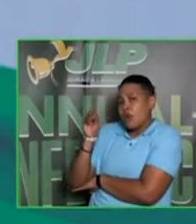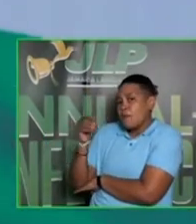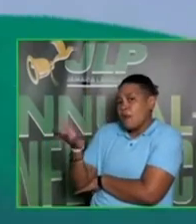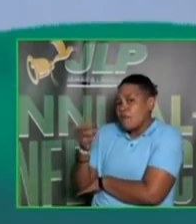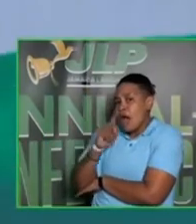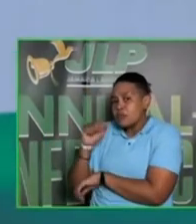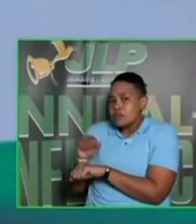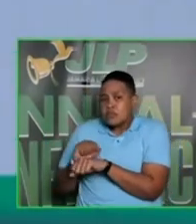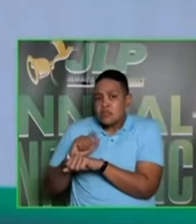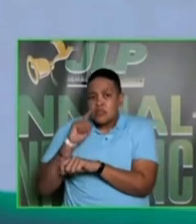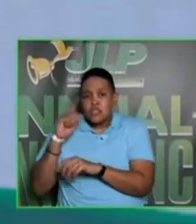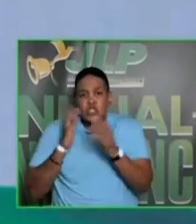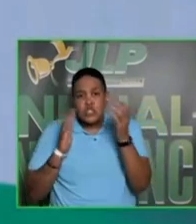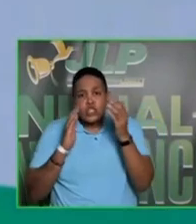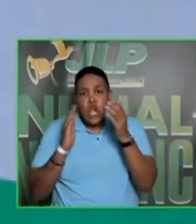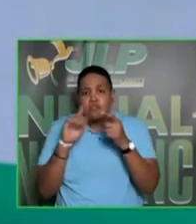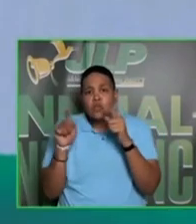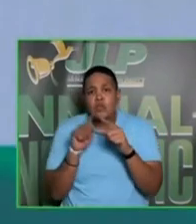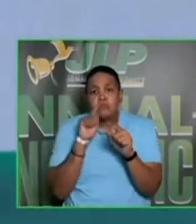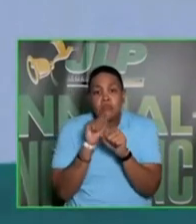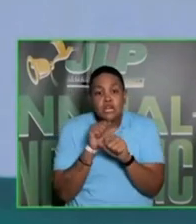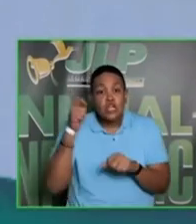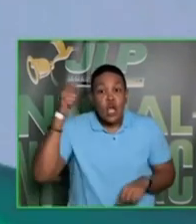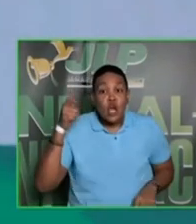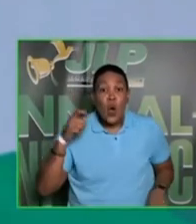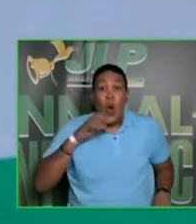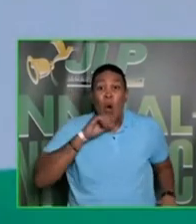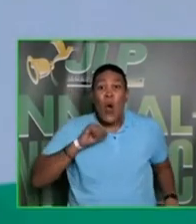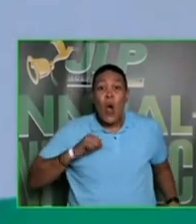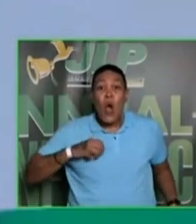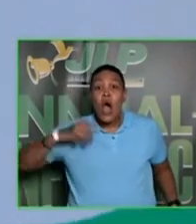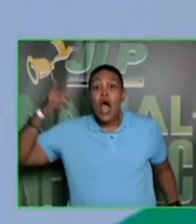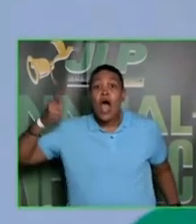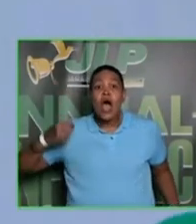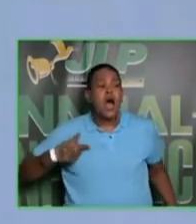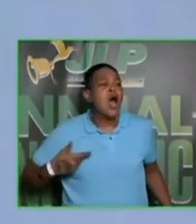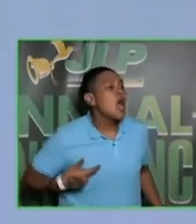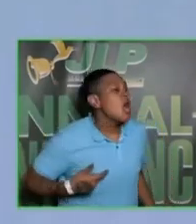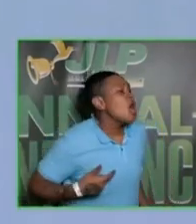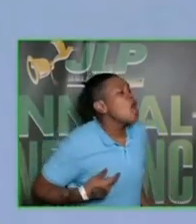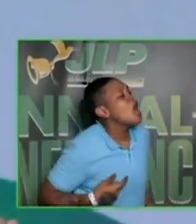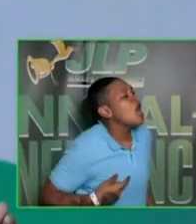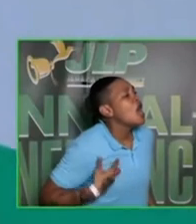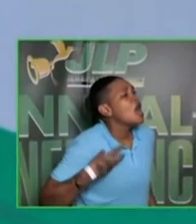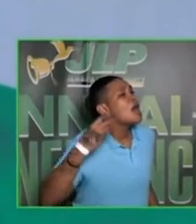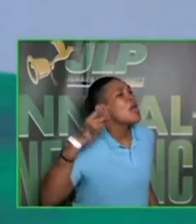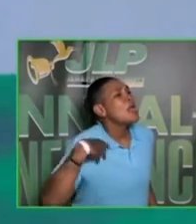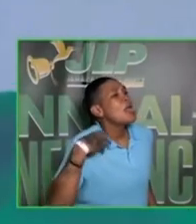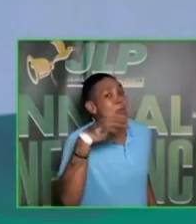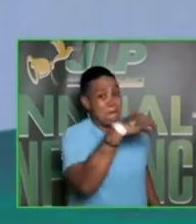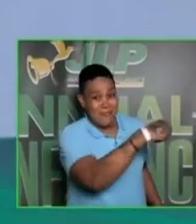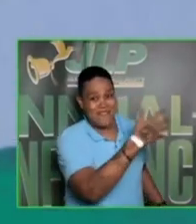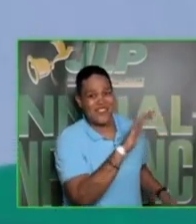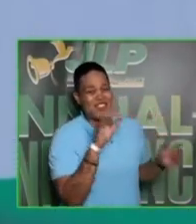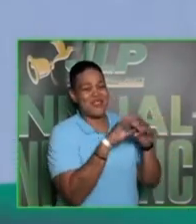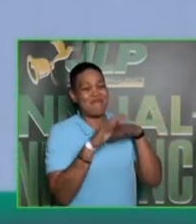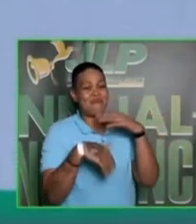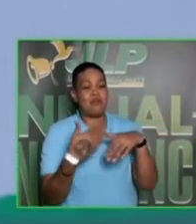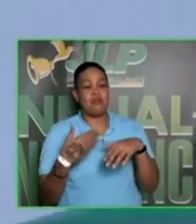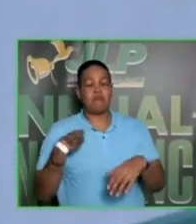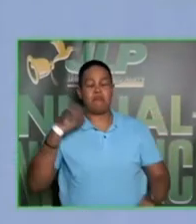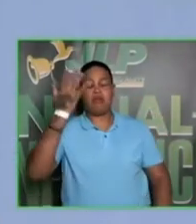leak detection service to ensure that the pensioner does not end up back in the same situation as before. Now,